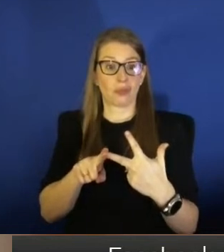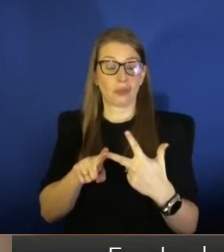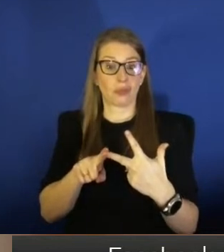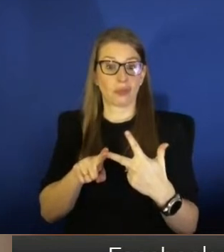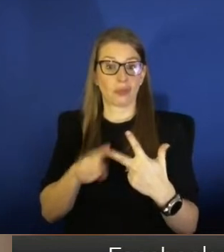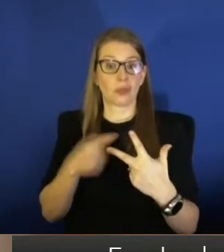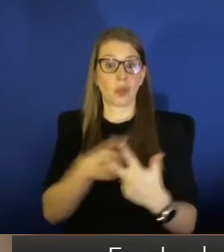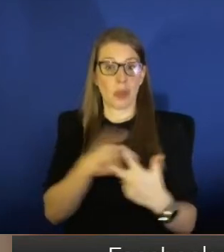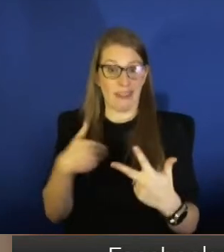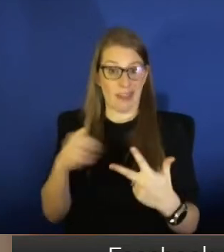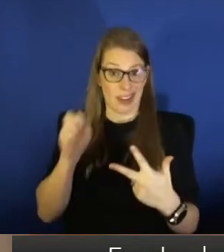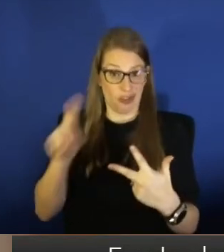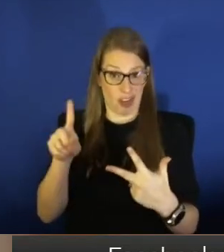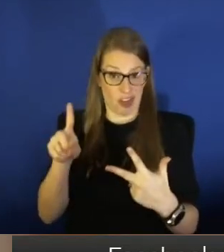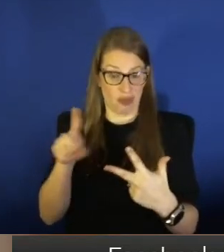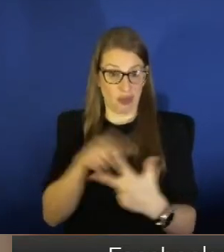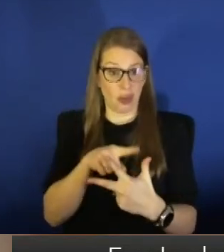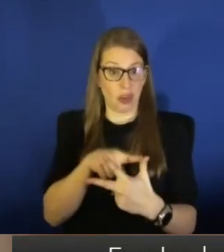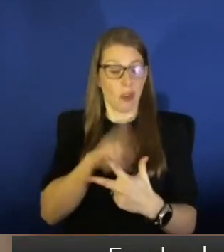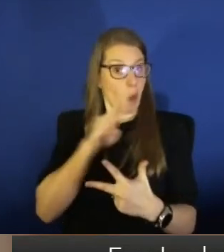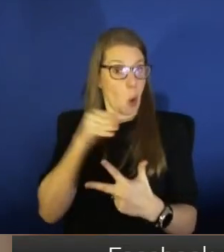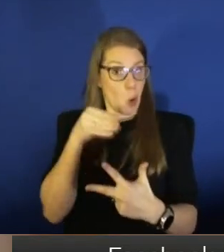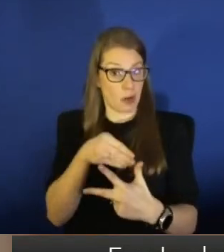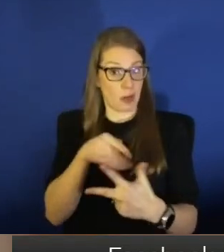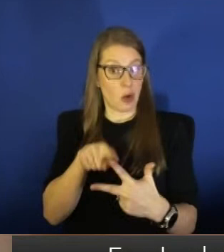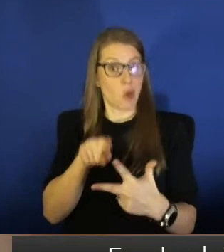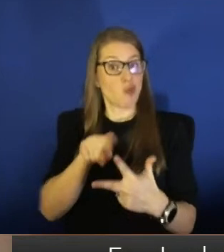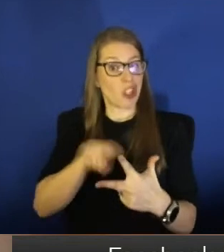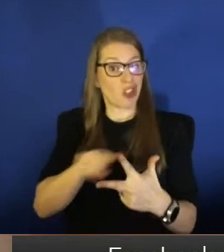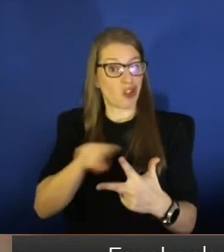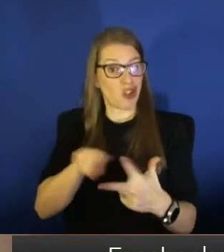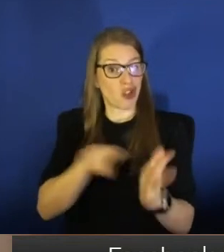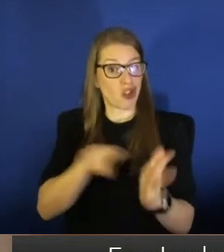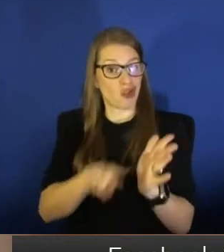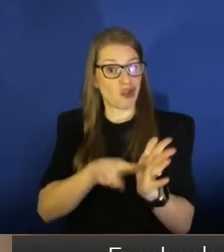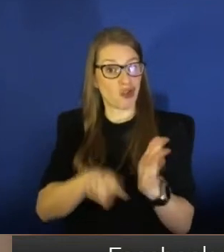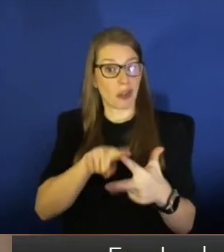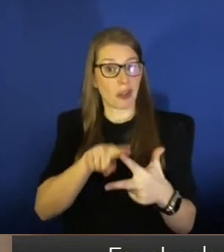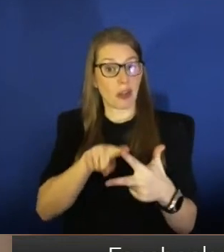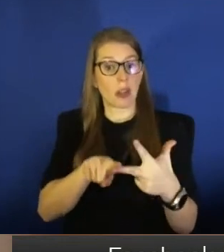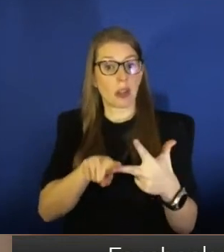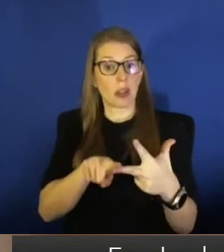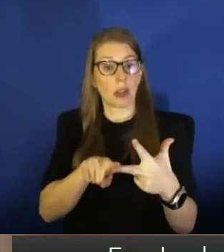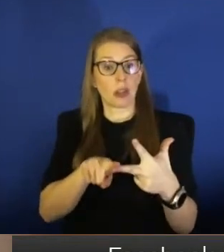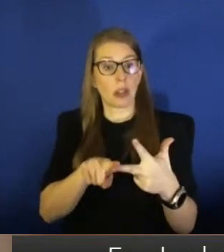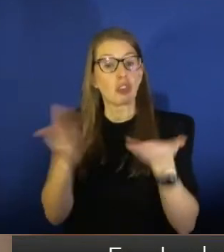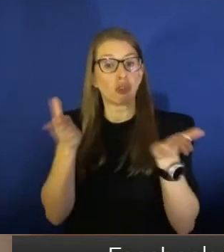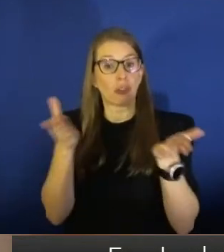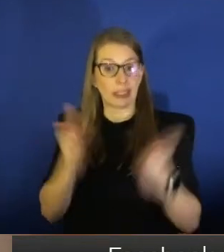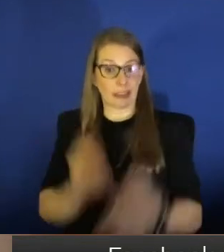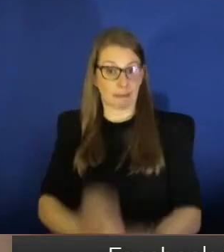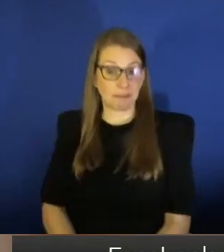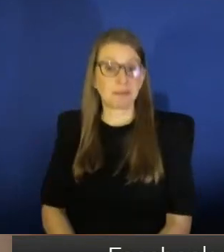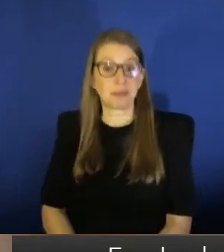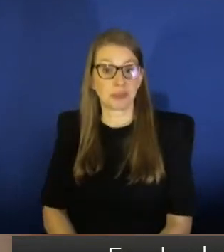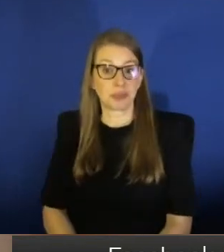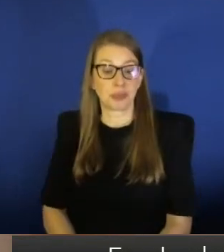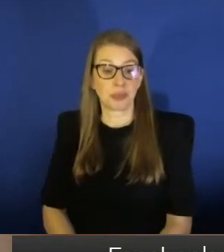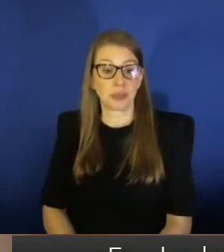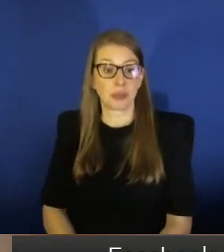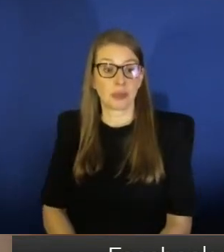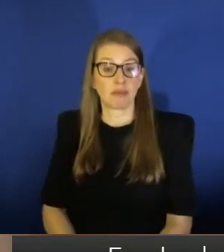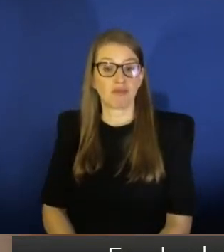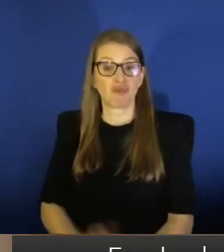have education that is a focus area, research is a focus area, and service. And so there's all kinds